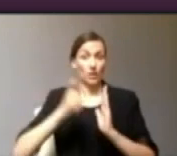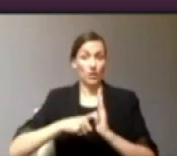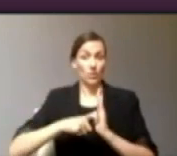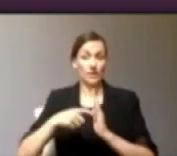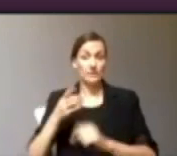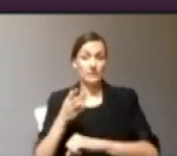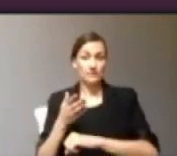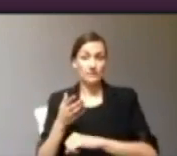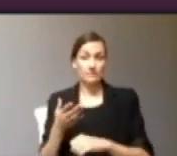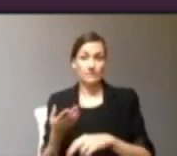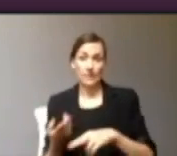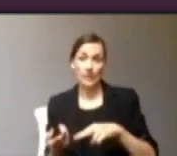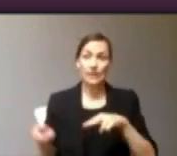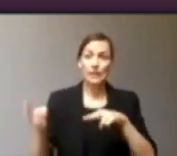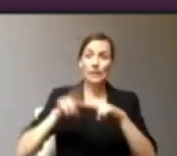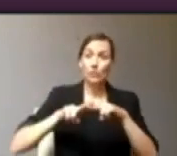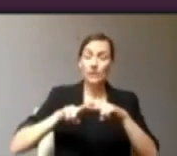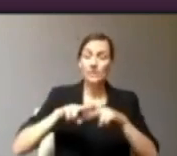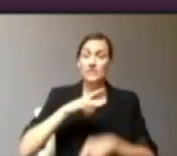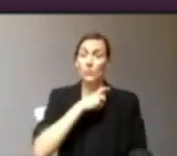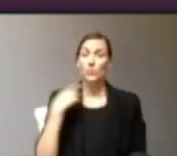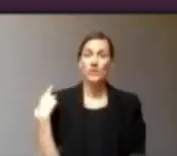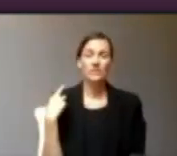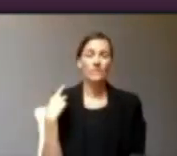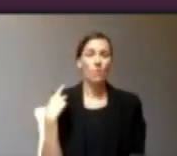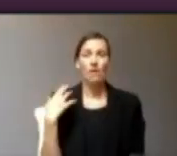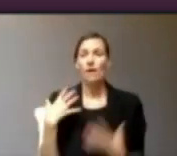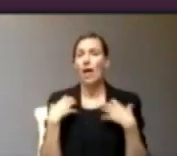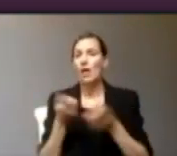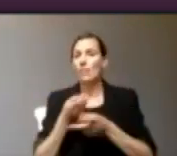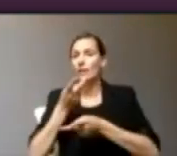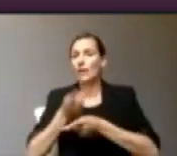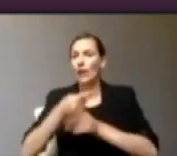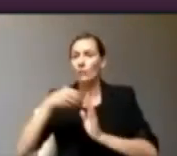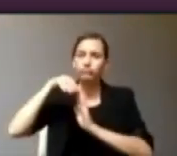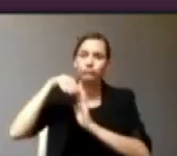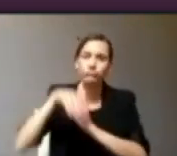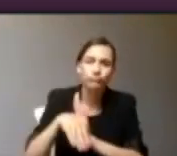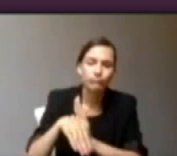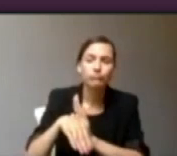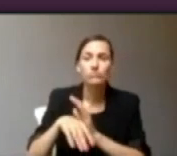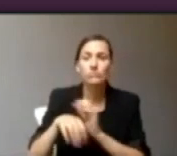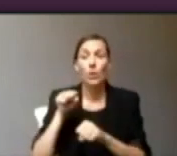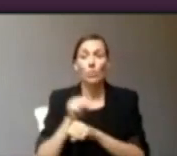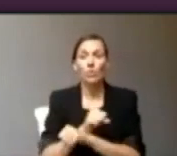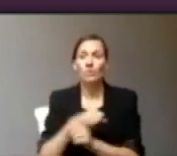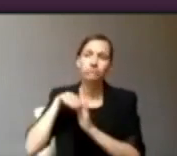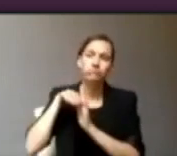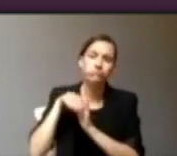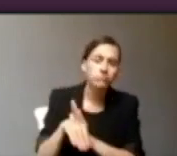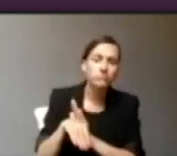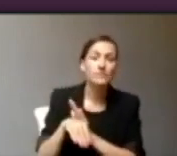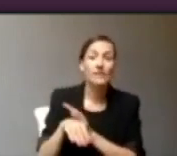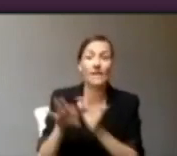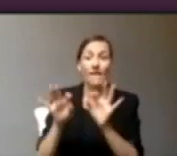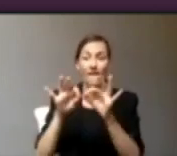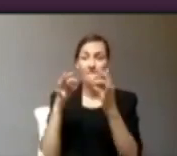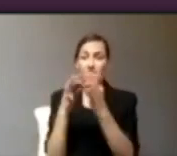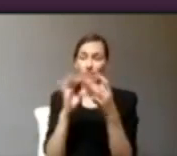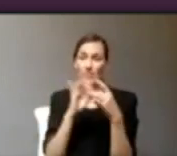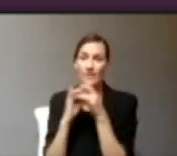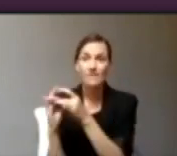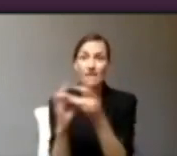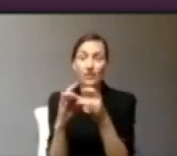in risk for inadequate healthcare, inadequate employment, decreased family social connections and social support